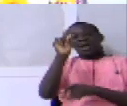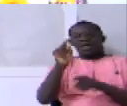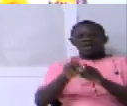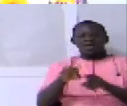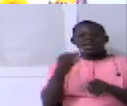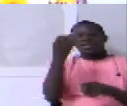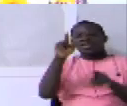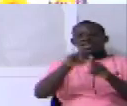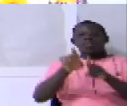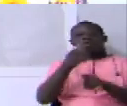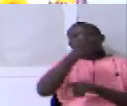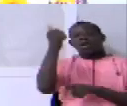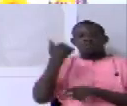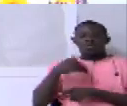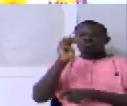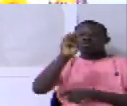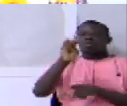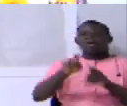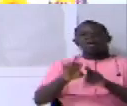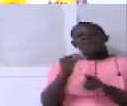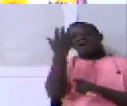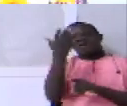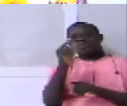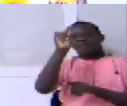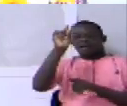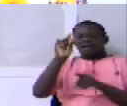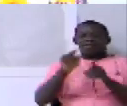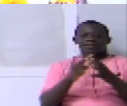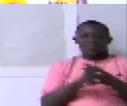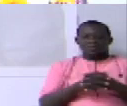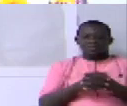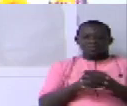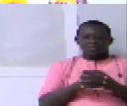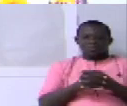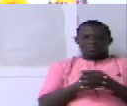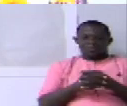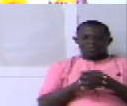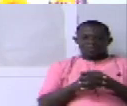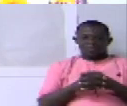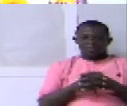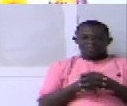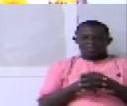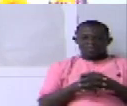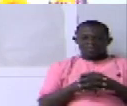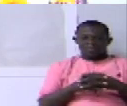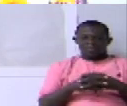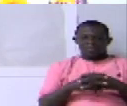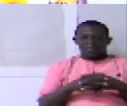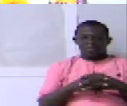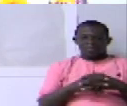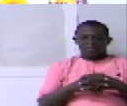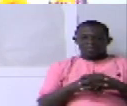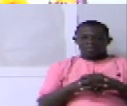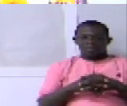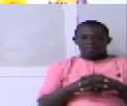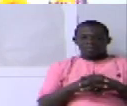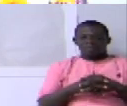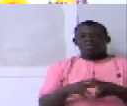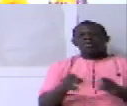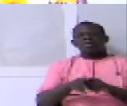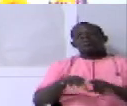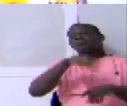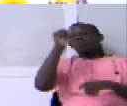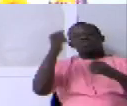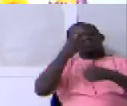5-star. Hana ya tara ye hotelo yalo le ko hotelo memu 5-star tonya hotelo ti ko kaje kumandi nyamin. It is going